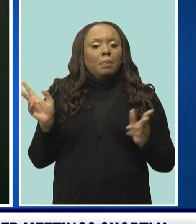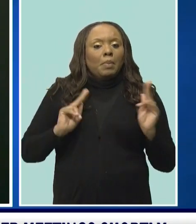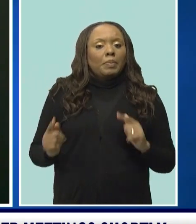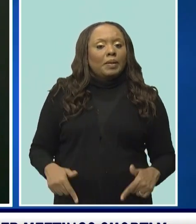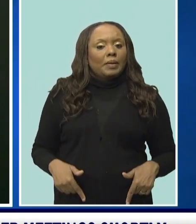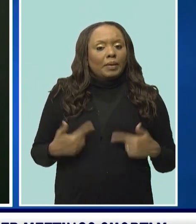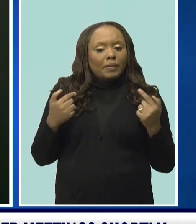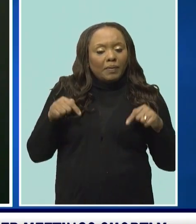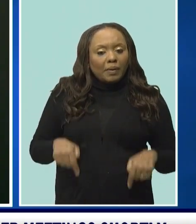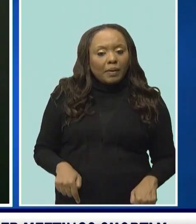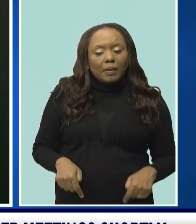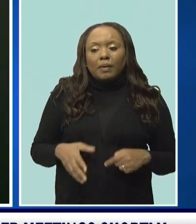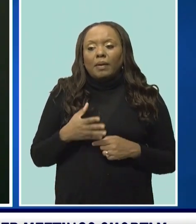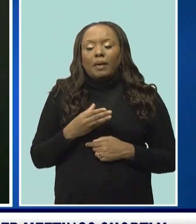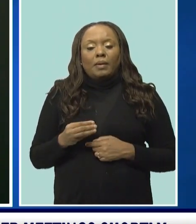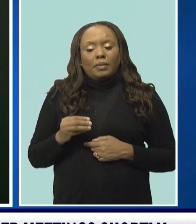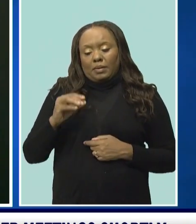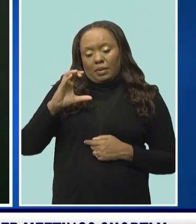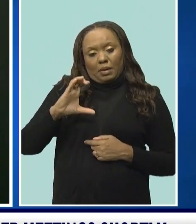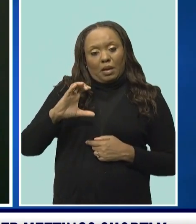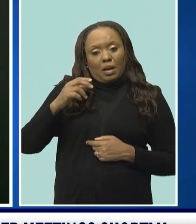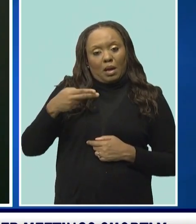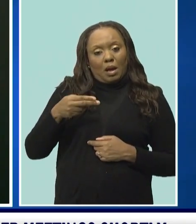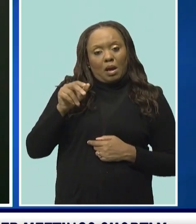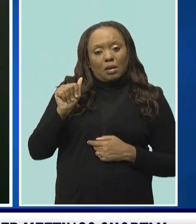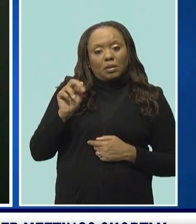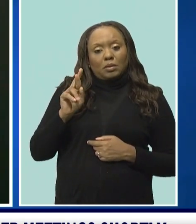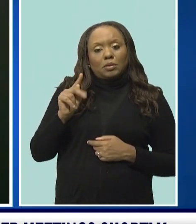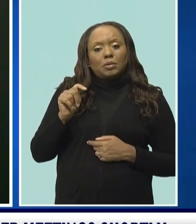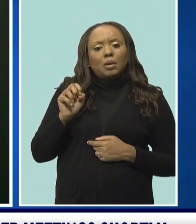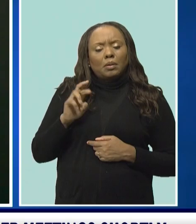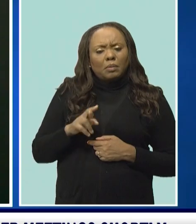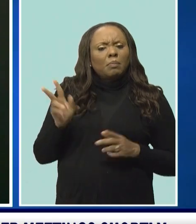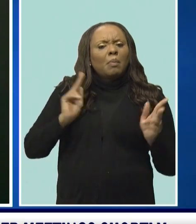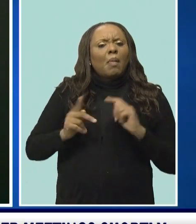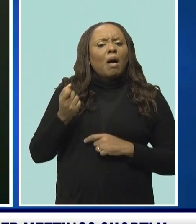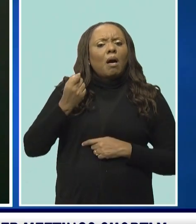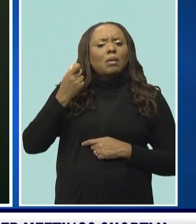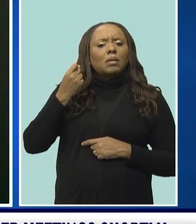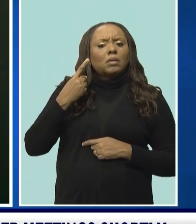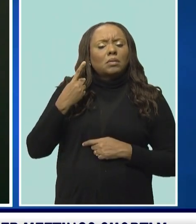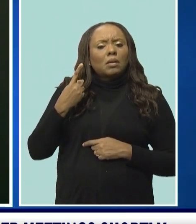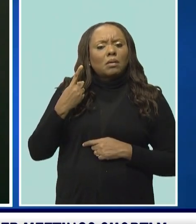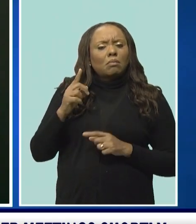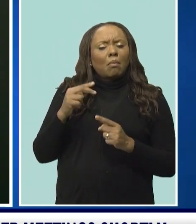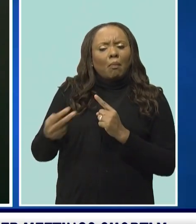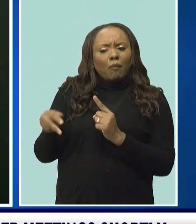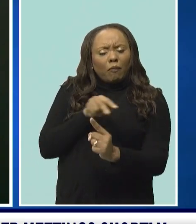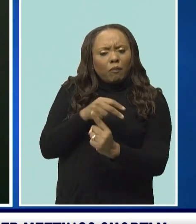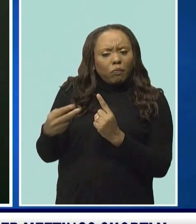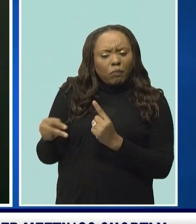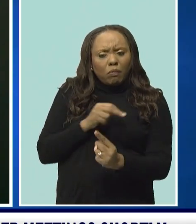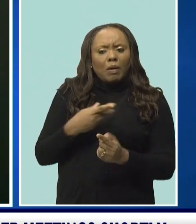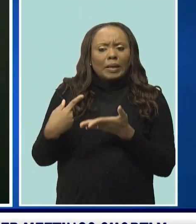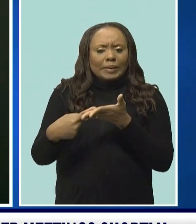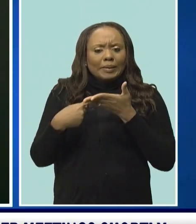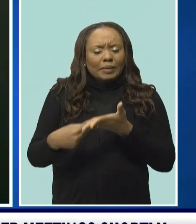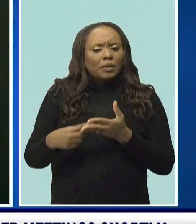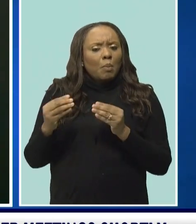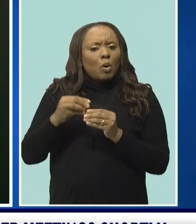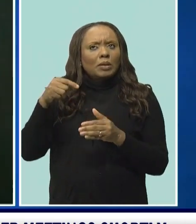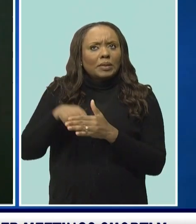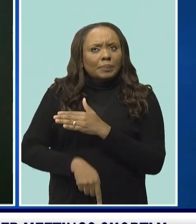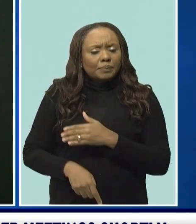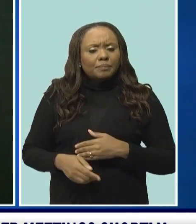so that people have a more specific view on those matters and come and discuss in a lot more detail.